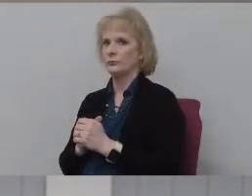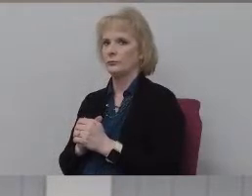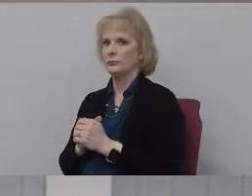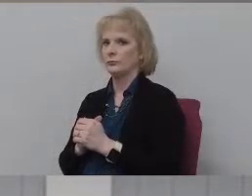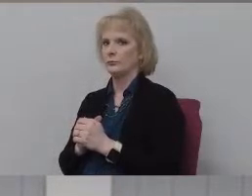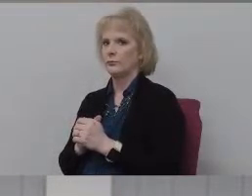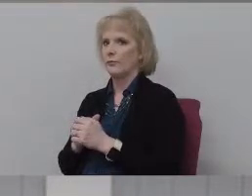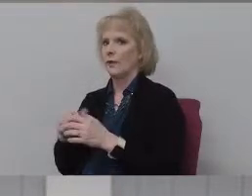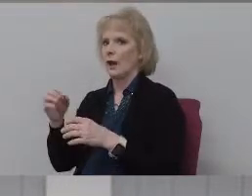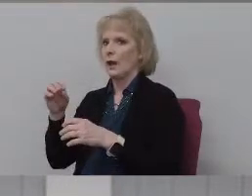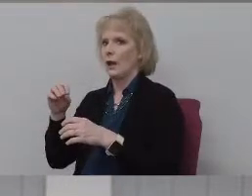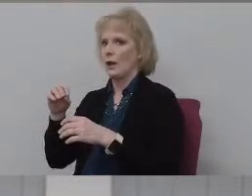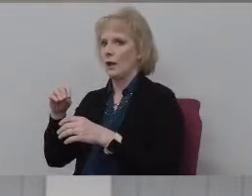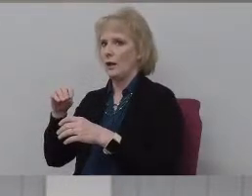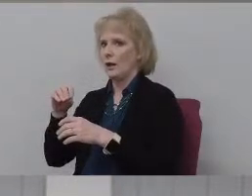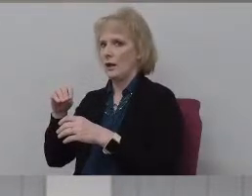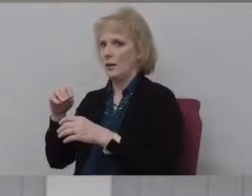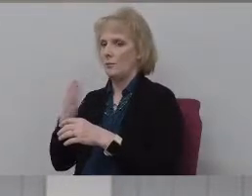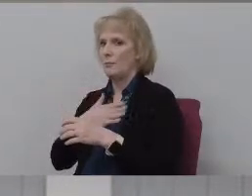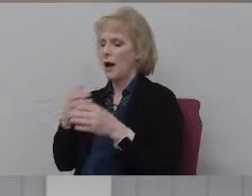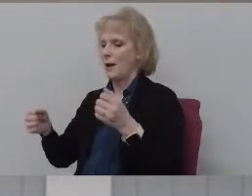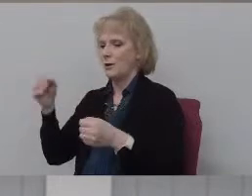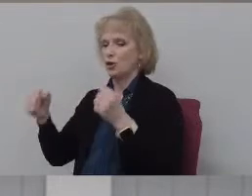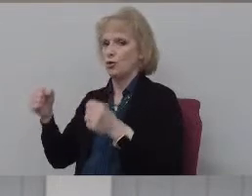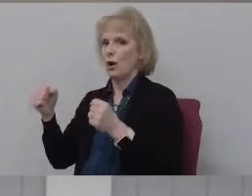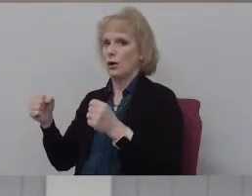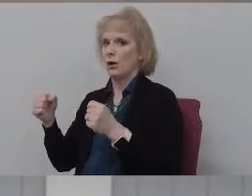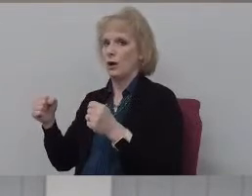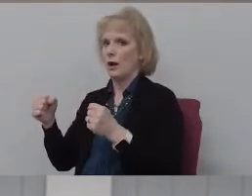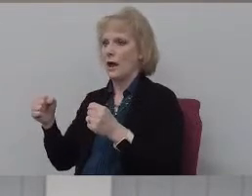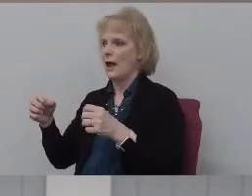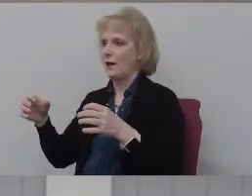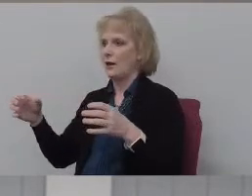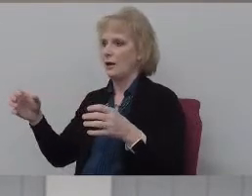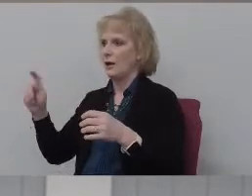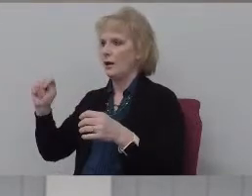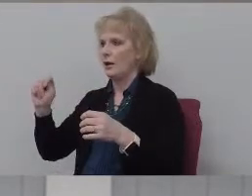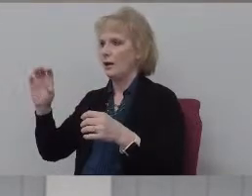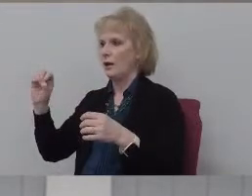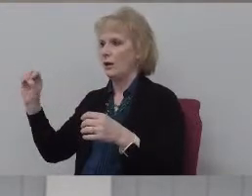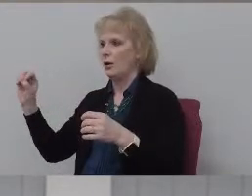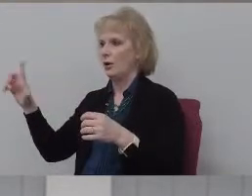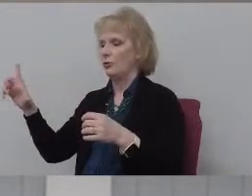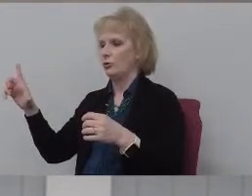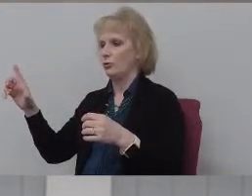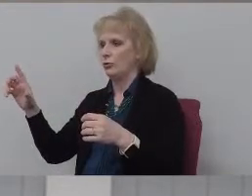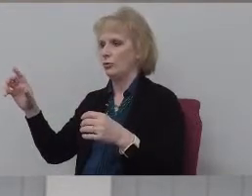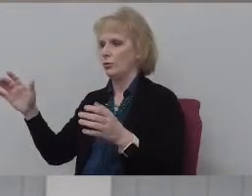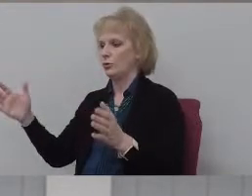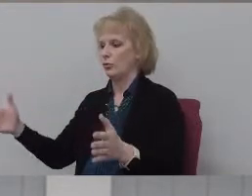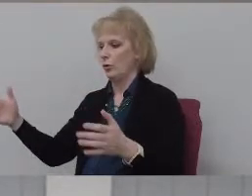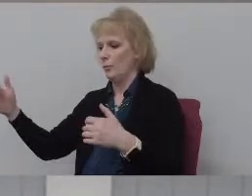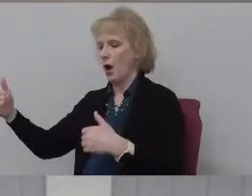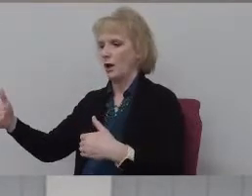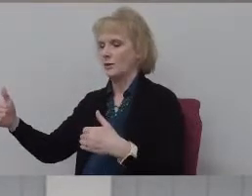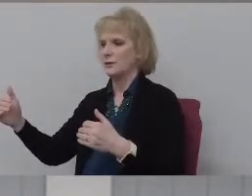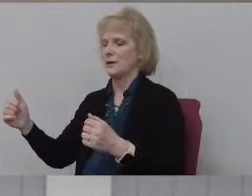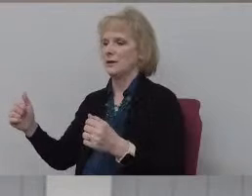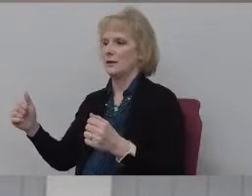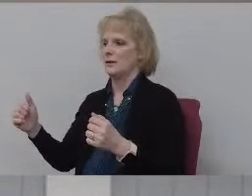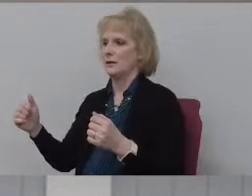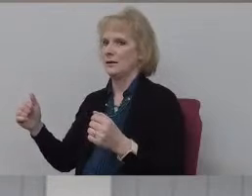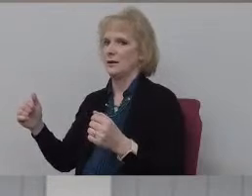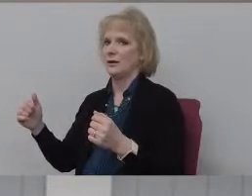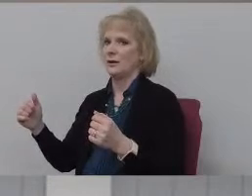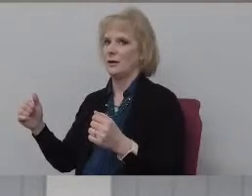the back of it I had a toolbox, one of those toolboxes Anita gave it to me. It was actually the first gift that Anita gave me. I said, I gotta stop telling stories like that